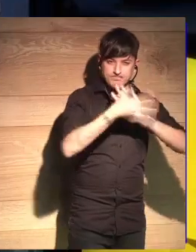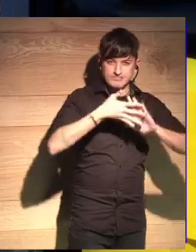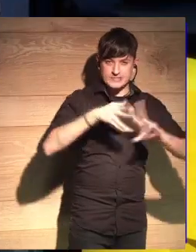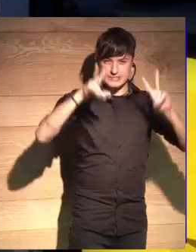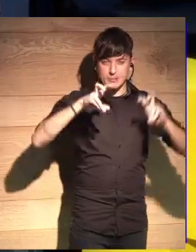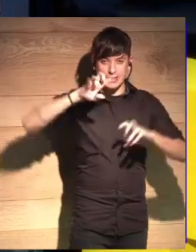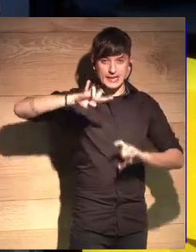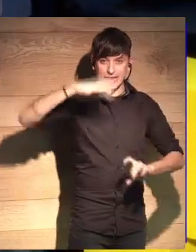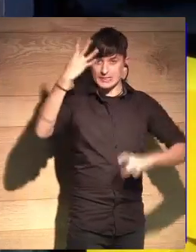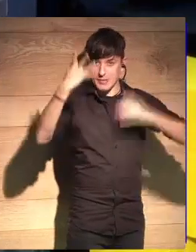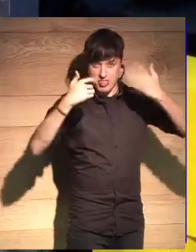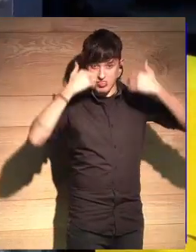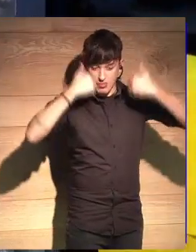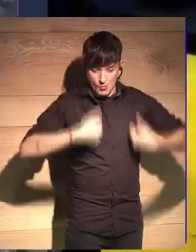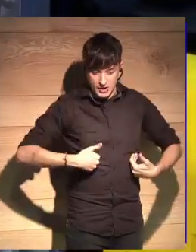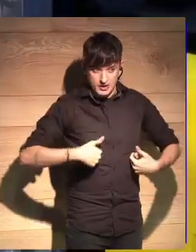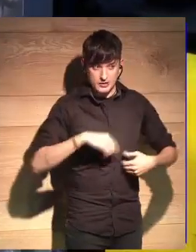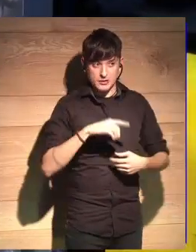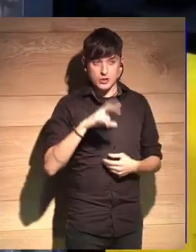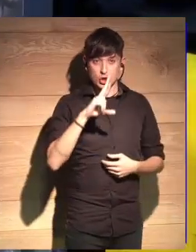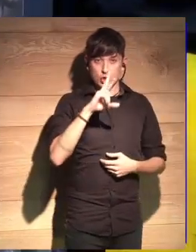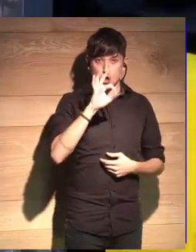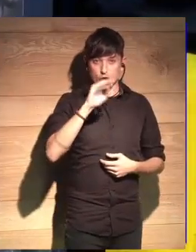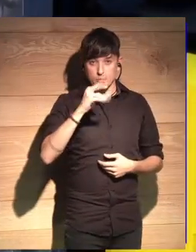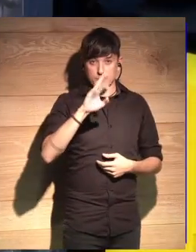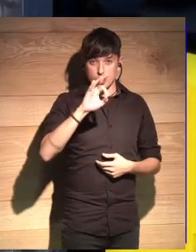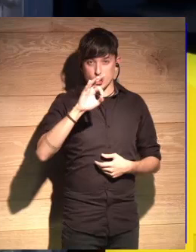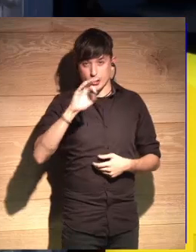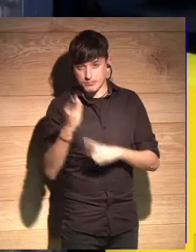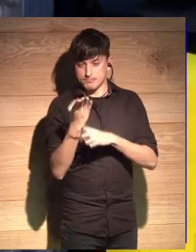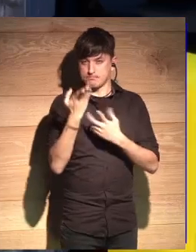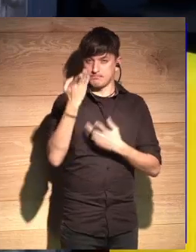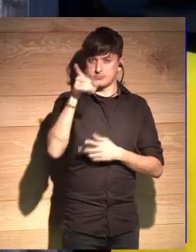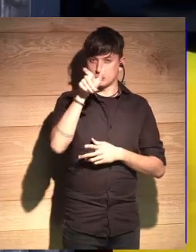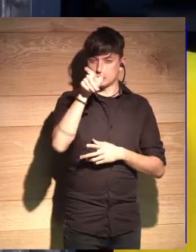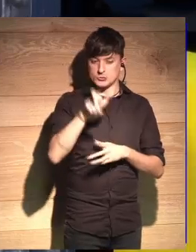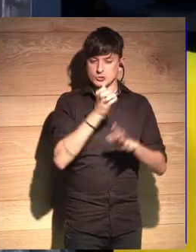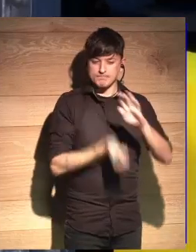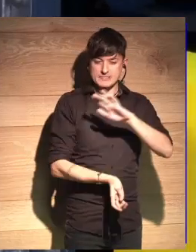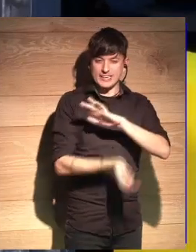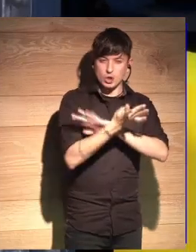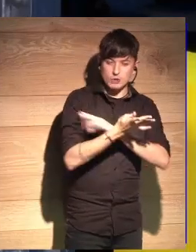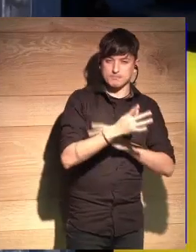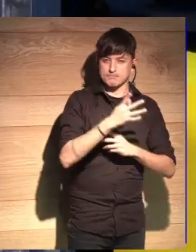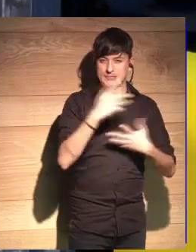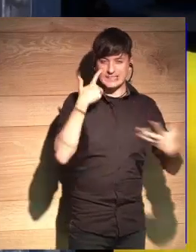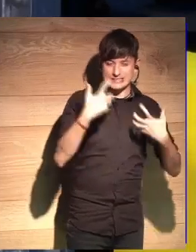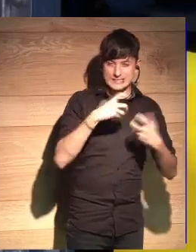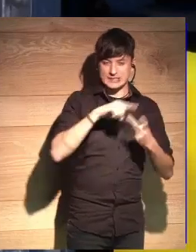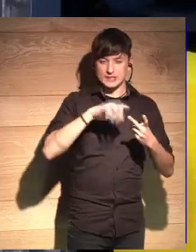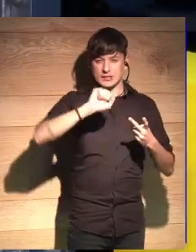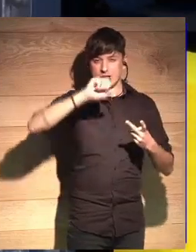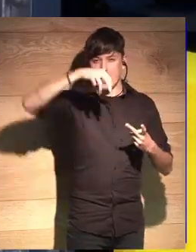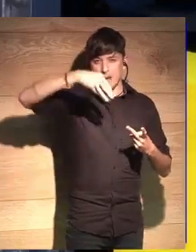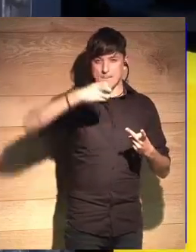creativity, human creativity, and we had with us Rob Roth, a creator, an artist, and Amber Case,